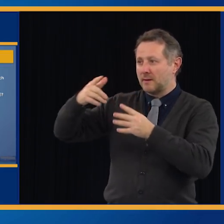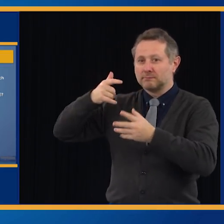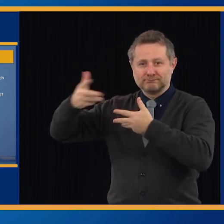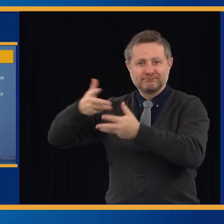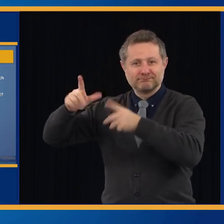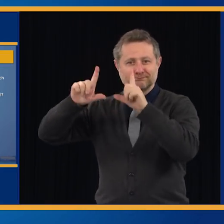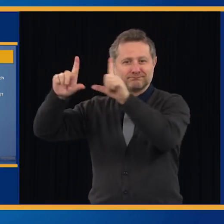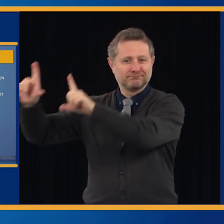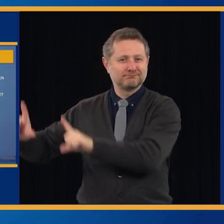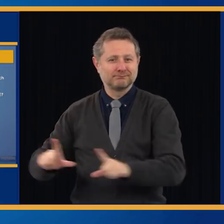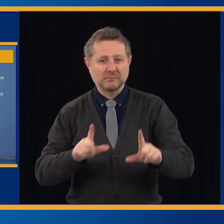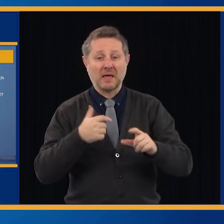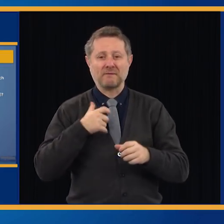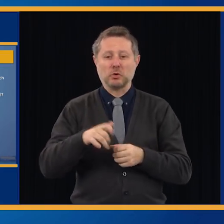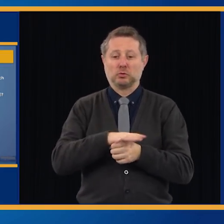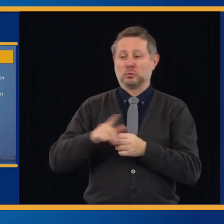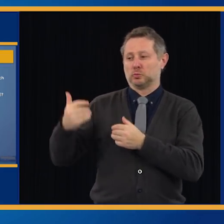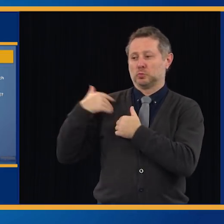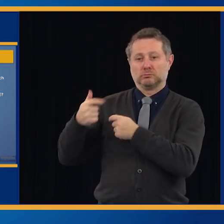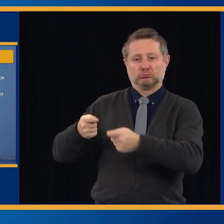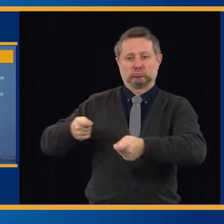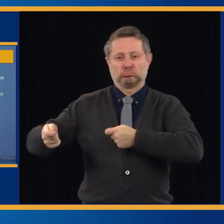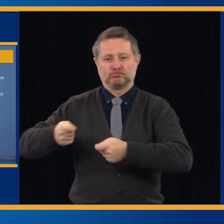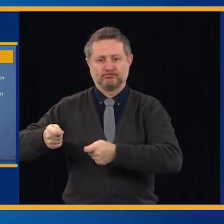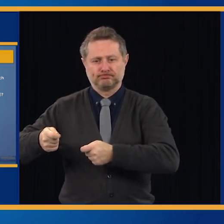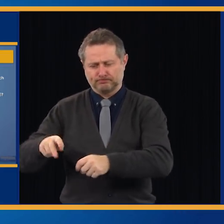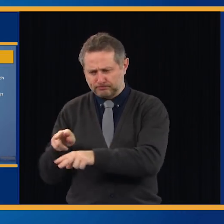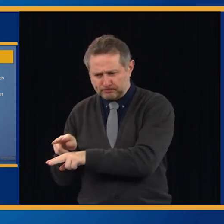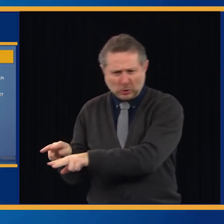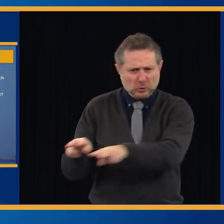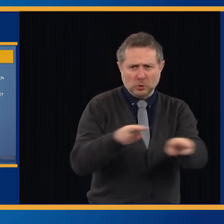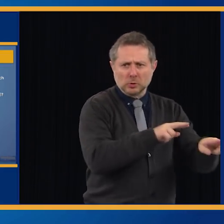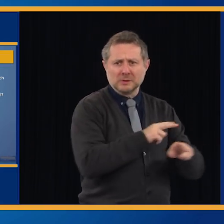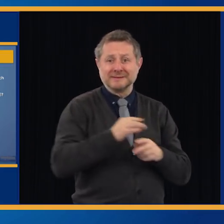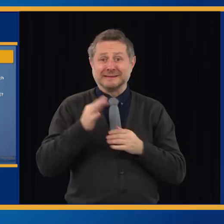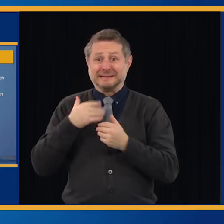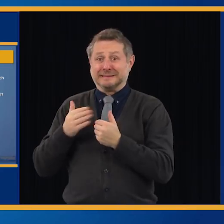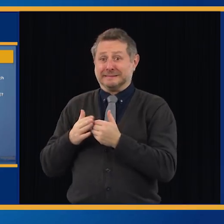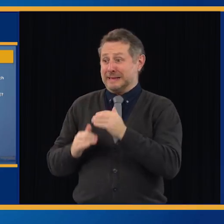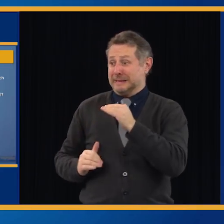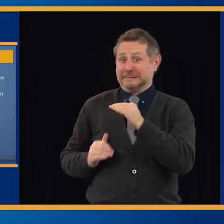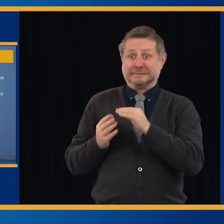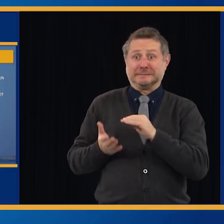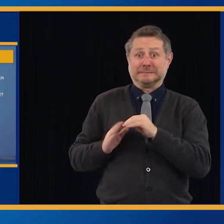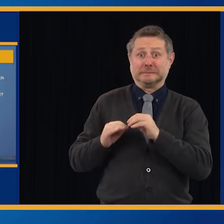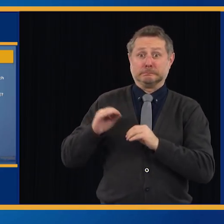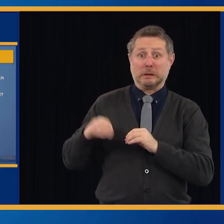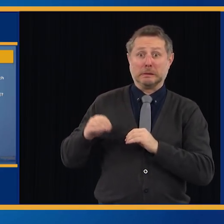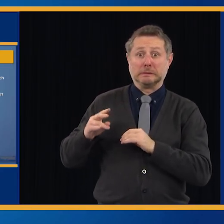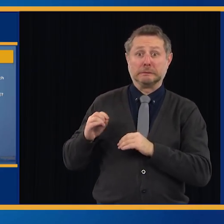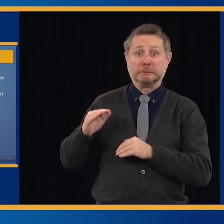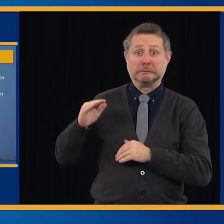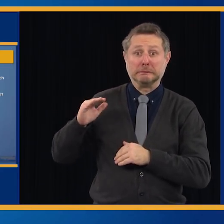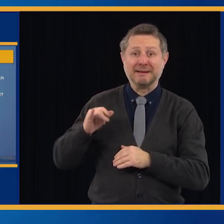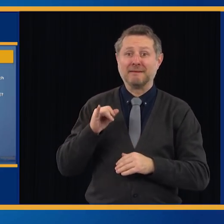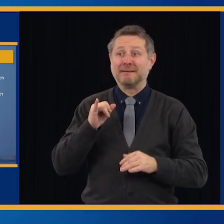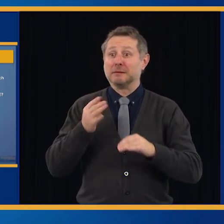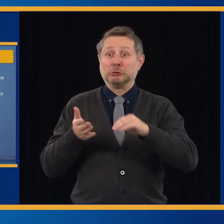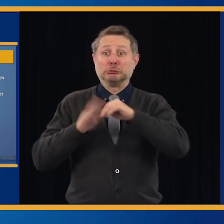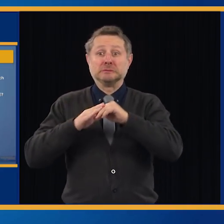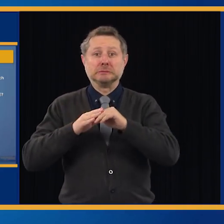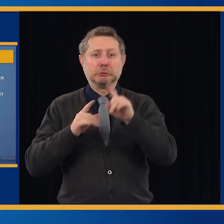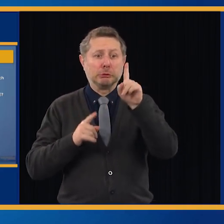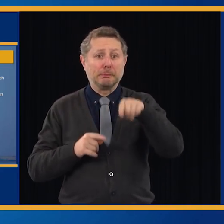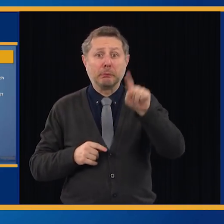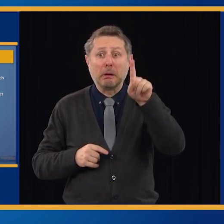gives us the danger sign if we get over 70% capacity, if the infection rate pops up. We have to have one